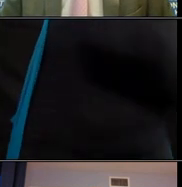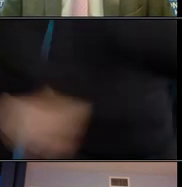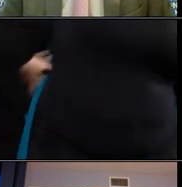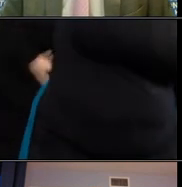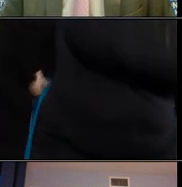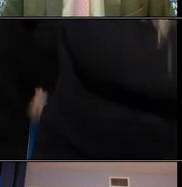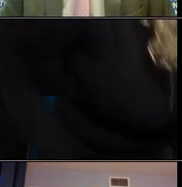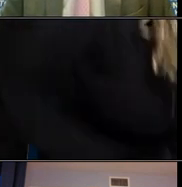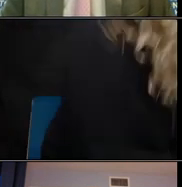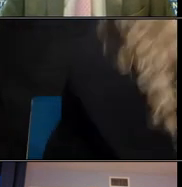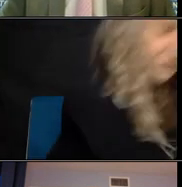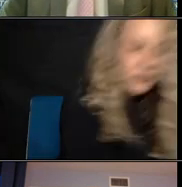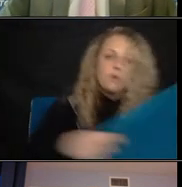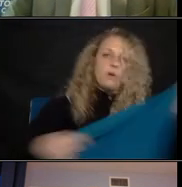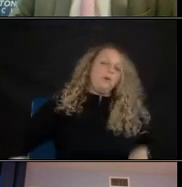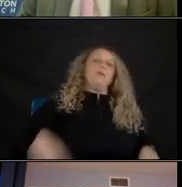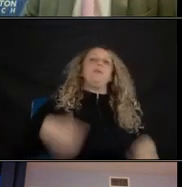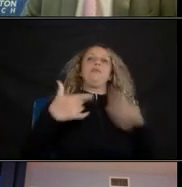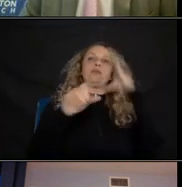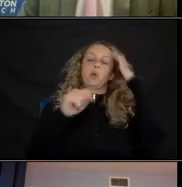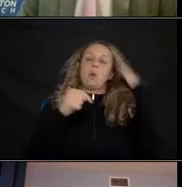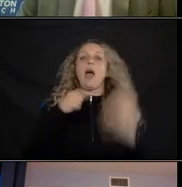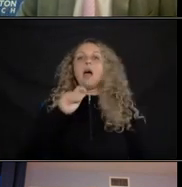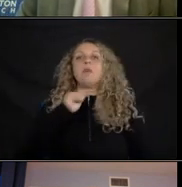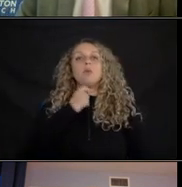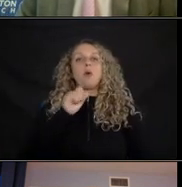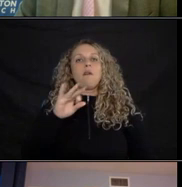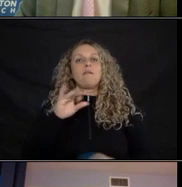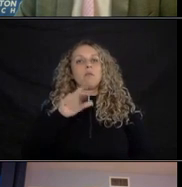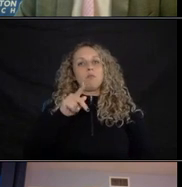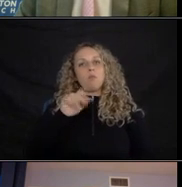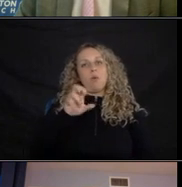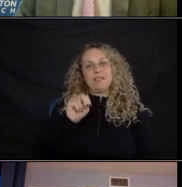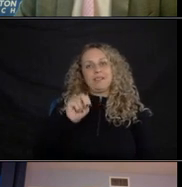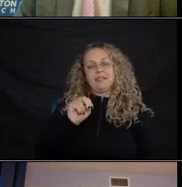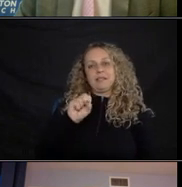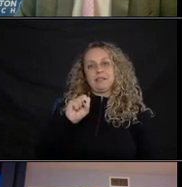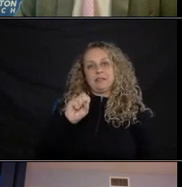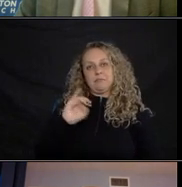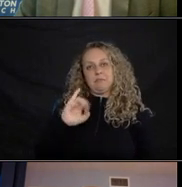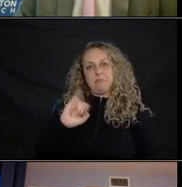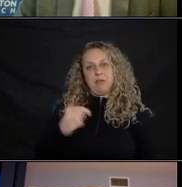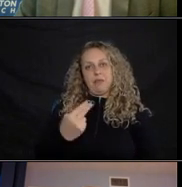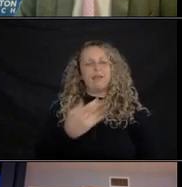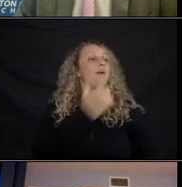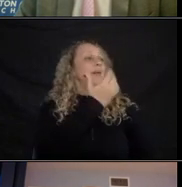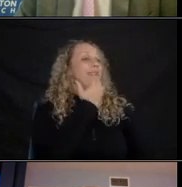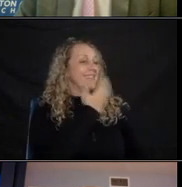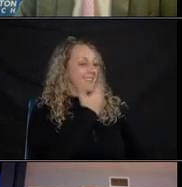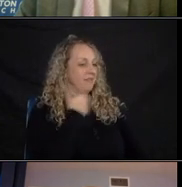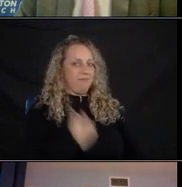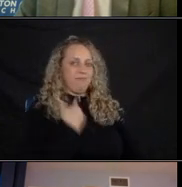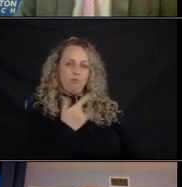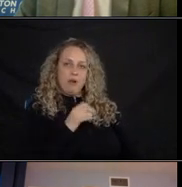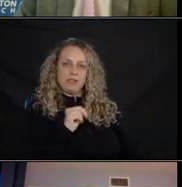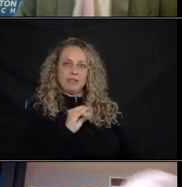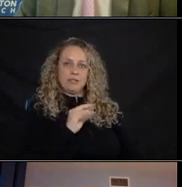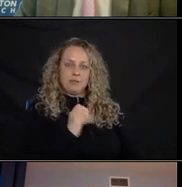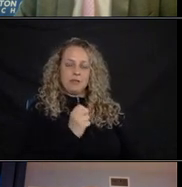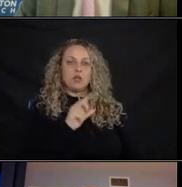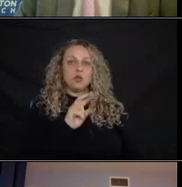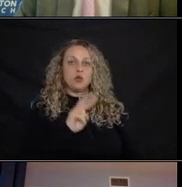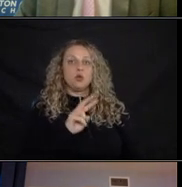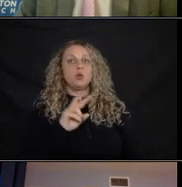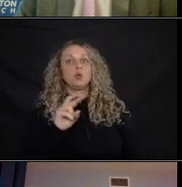Okay, Mayor Grant, I am unmuting the microphone of Preston Smith. Thank you, Preston Smith, 220